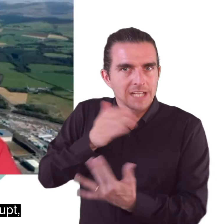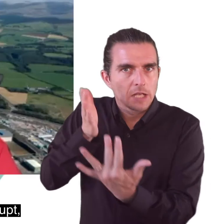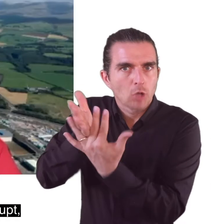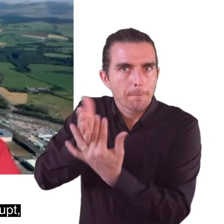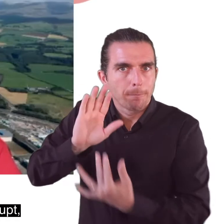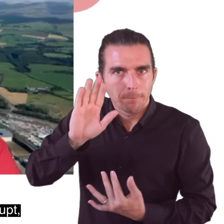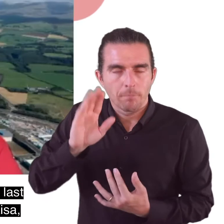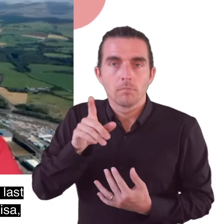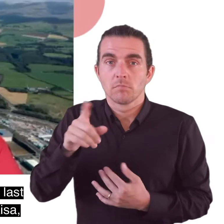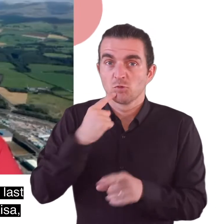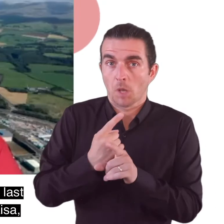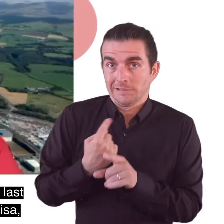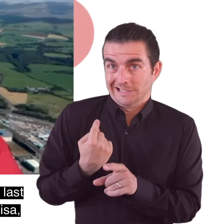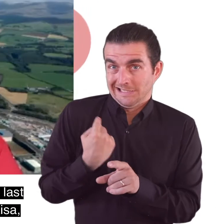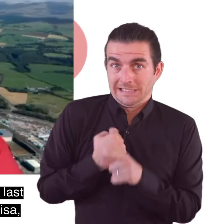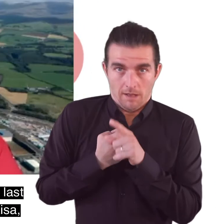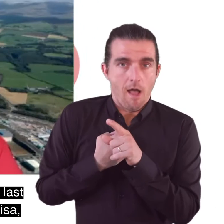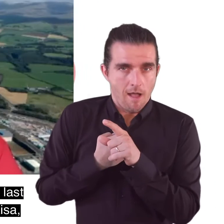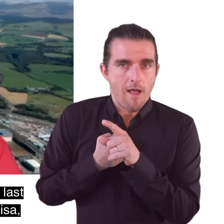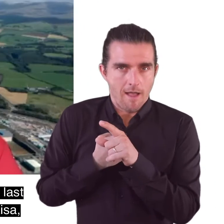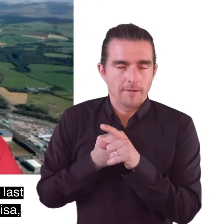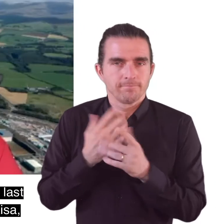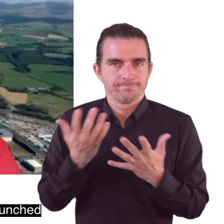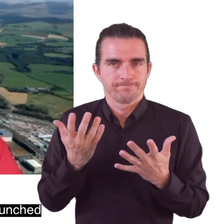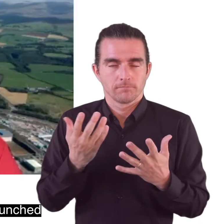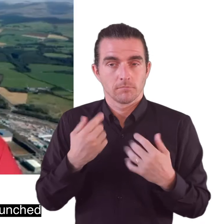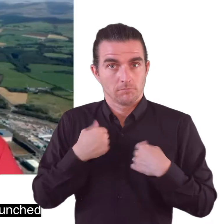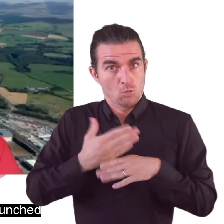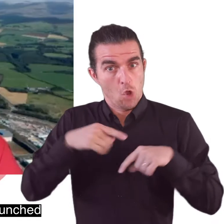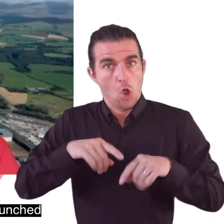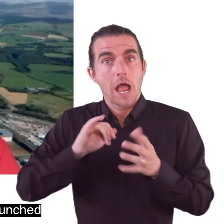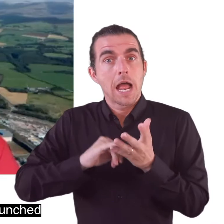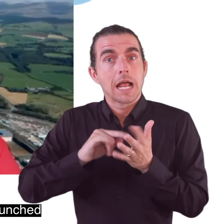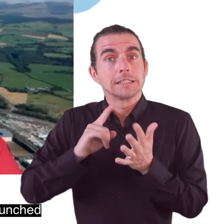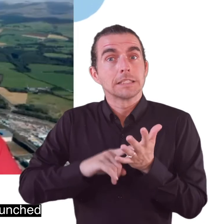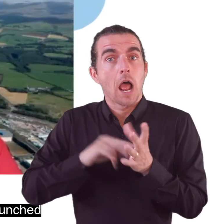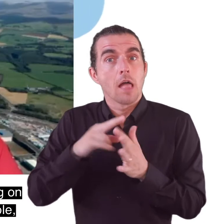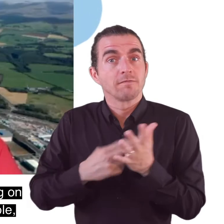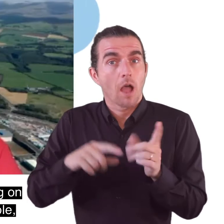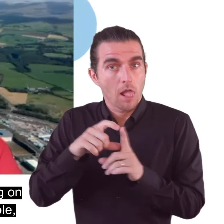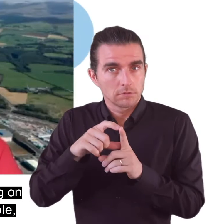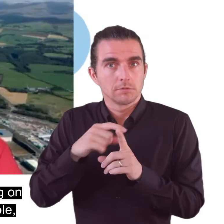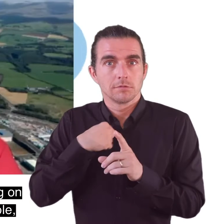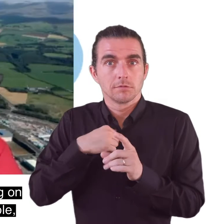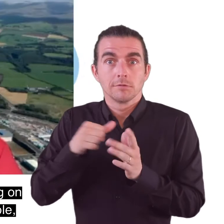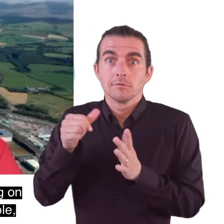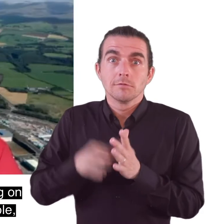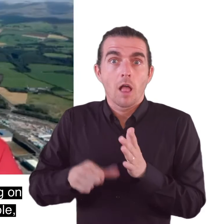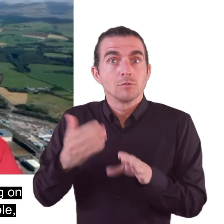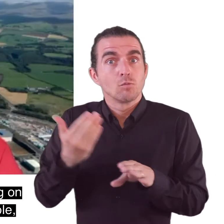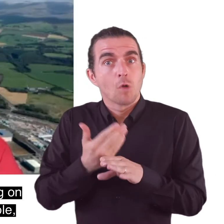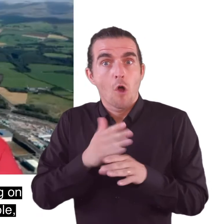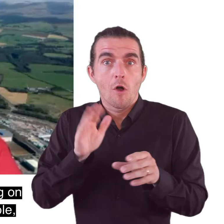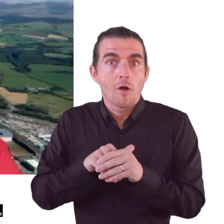to interrupt, but when you met that last point you made there, Lisa, something that Sellafield launched that I have been working on since